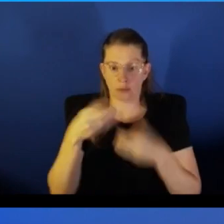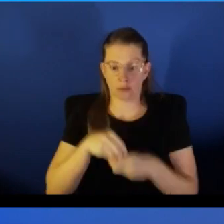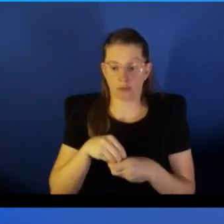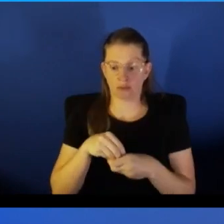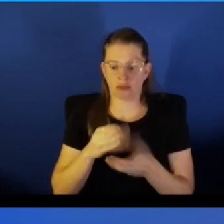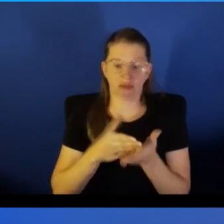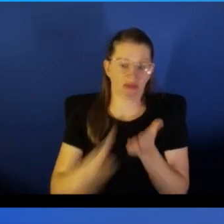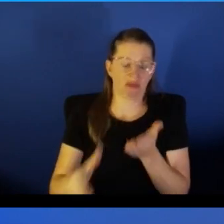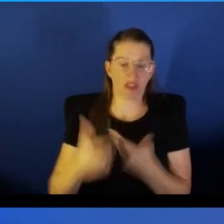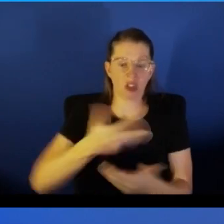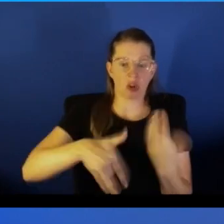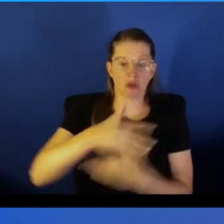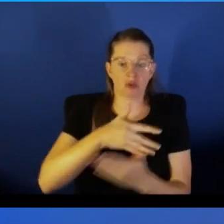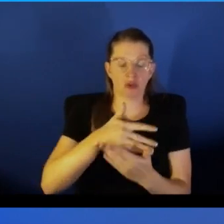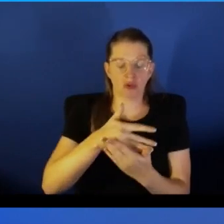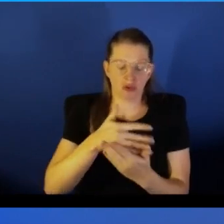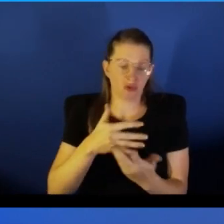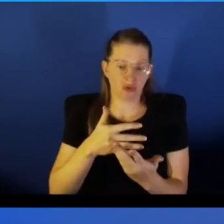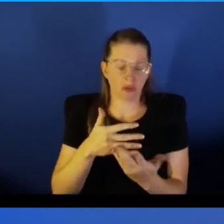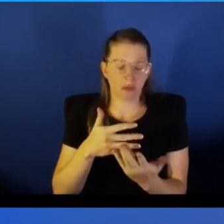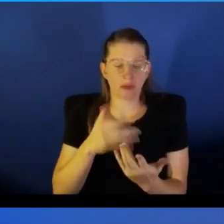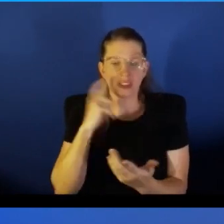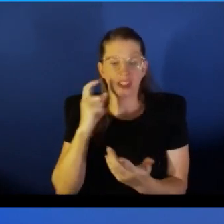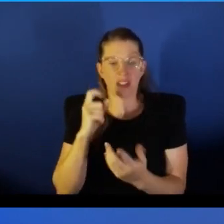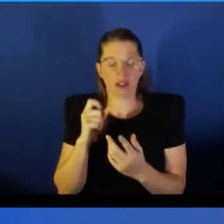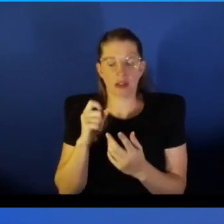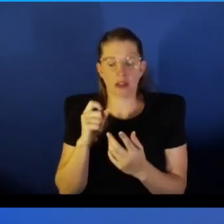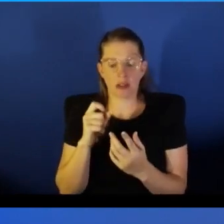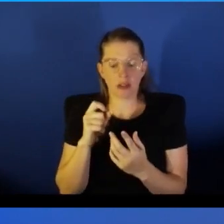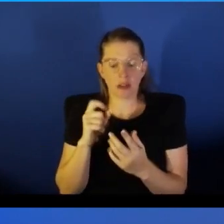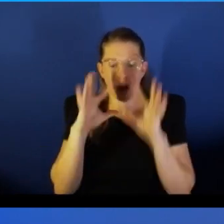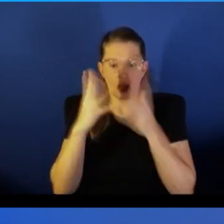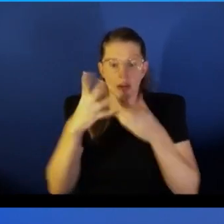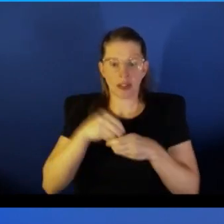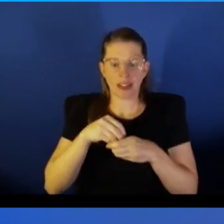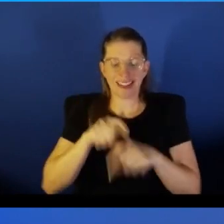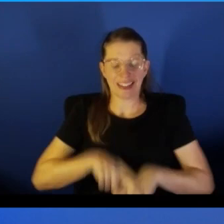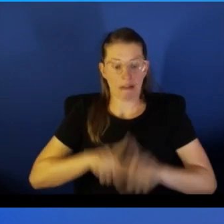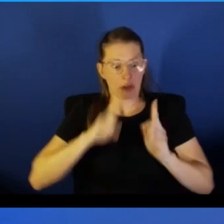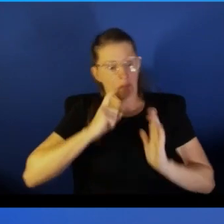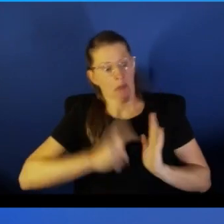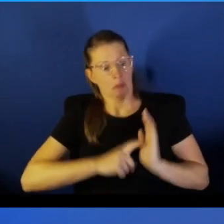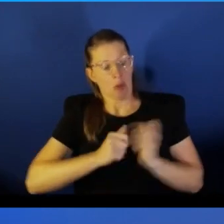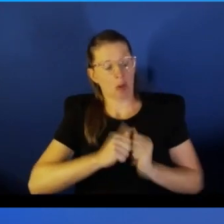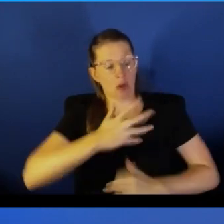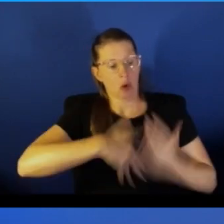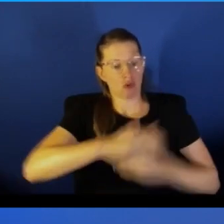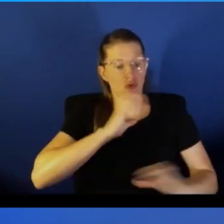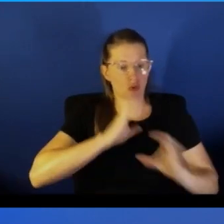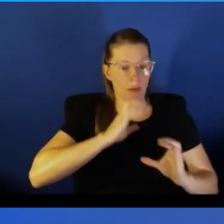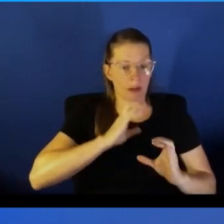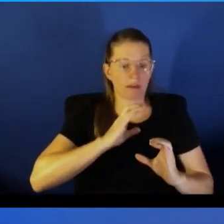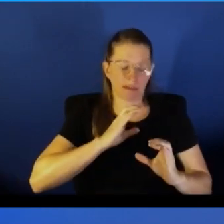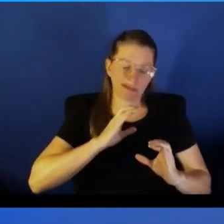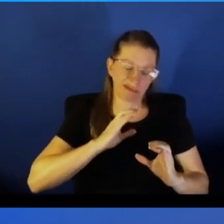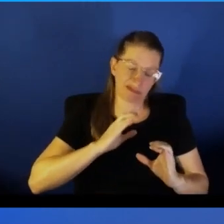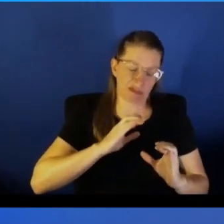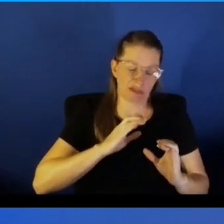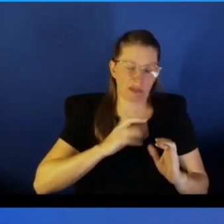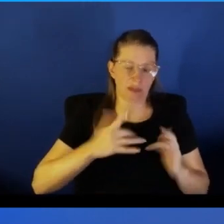interactions. I think sometimes because autism is differences in social communication is one of the primary components, and so I think people have